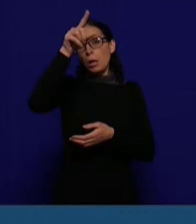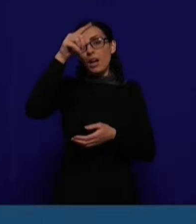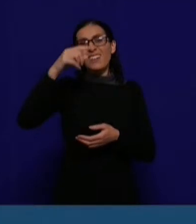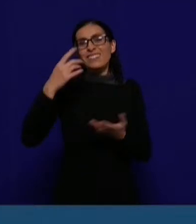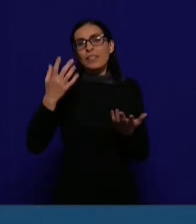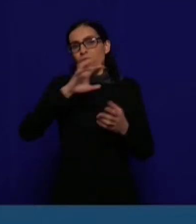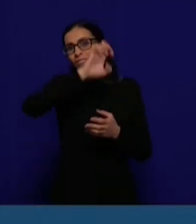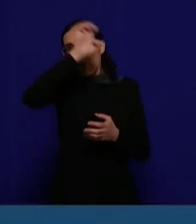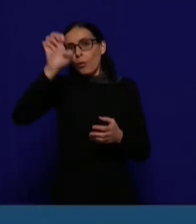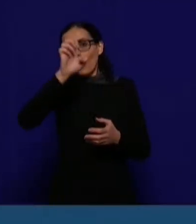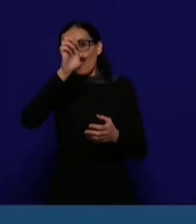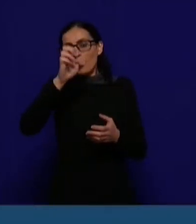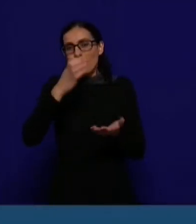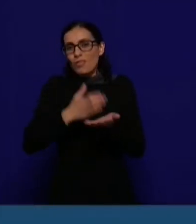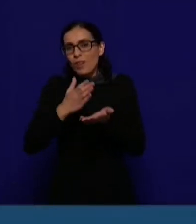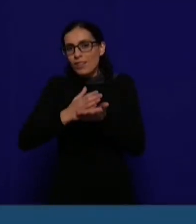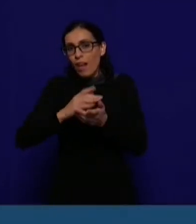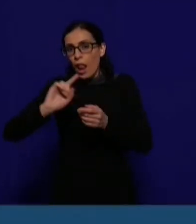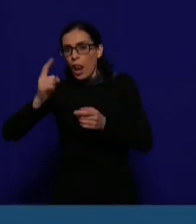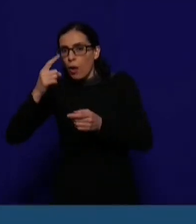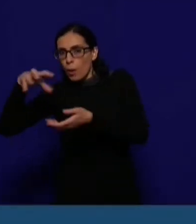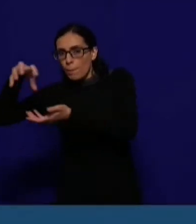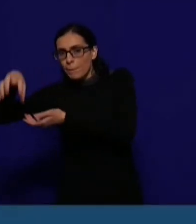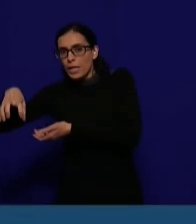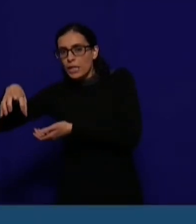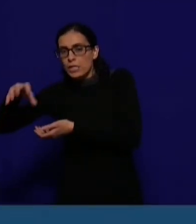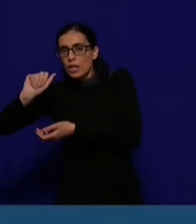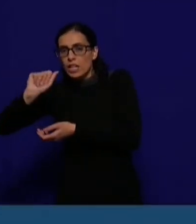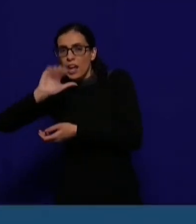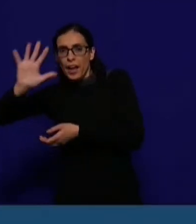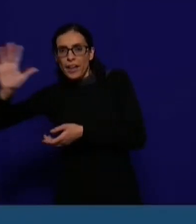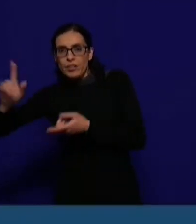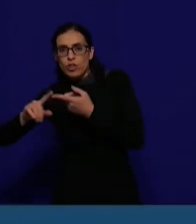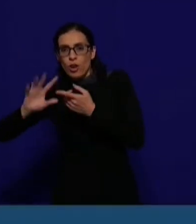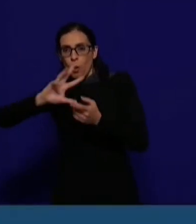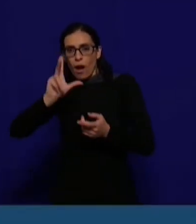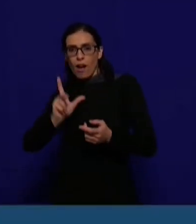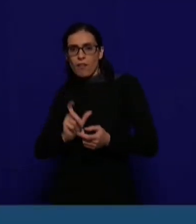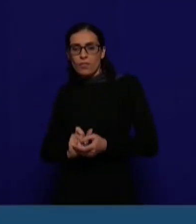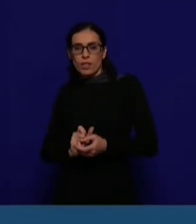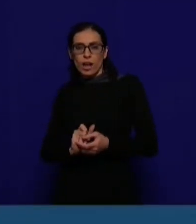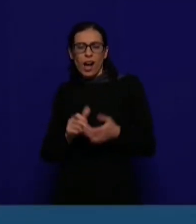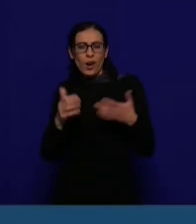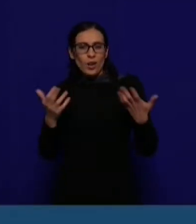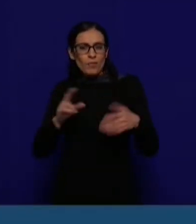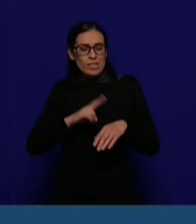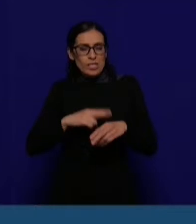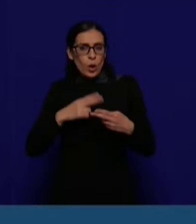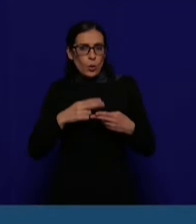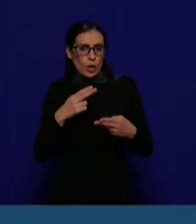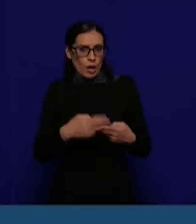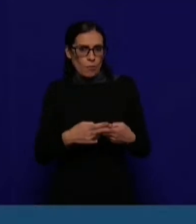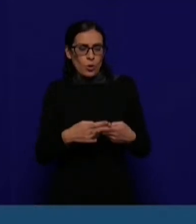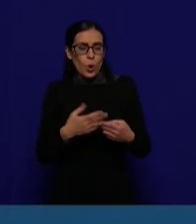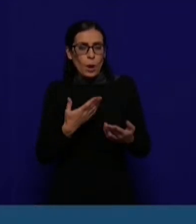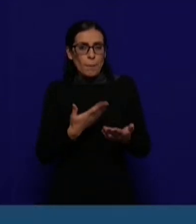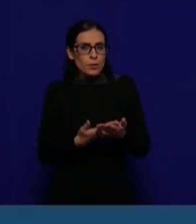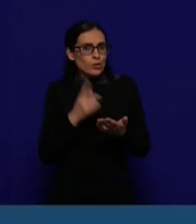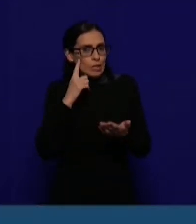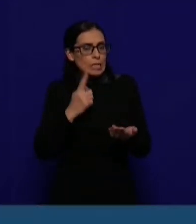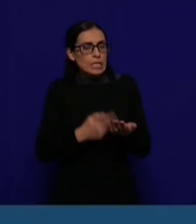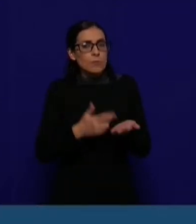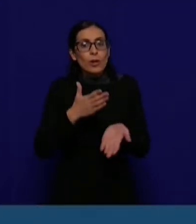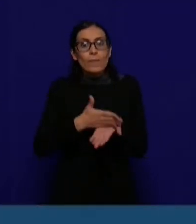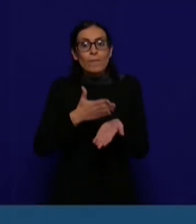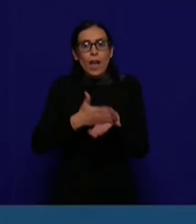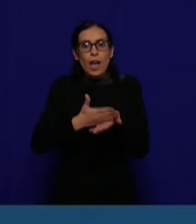oħra. X'qed isir biex ikun determinat li l-persuni vera qegħdin jiġu minn pajjiż li qegħdin jgħidu qegħdin jiġu mhux qegħdin